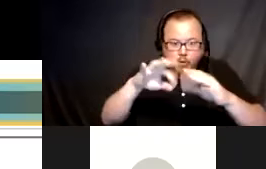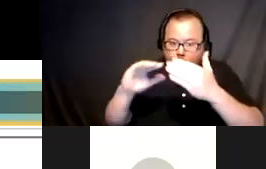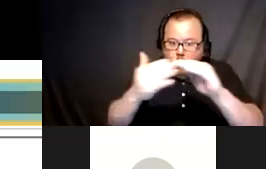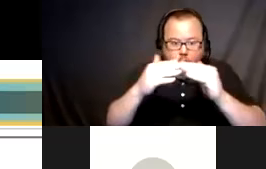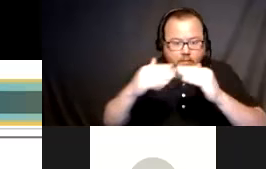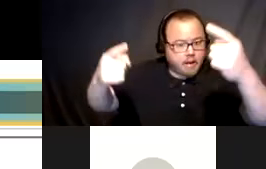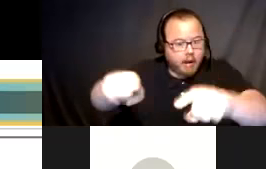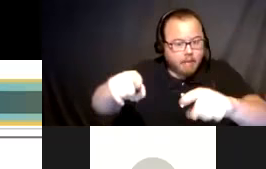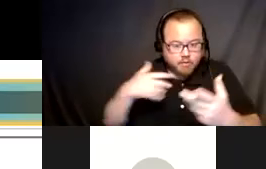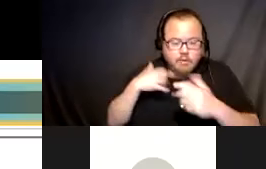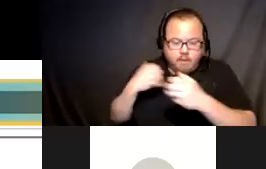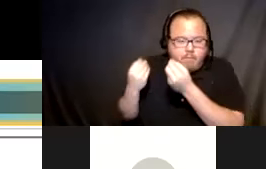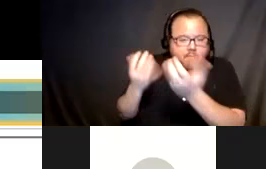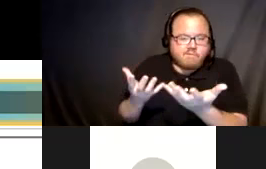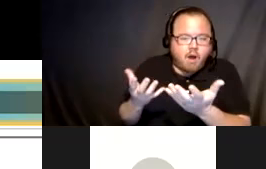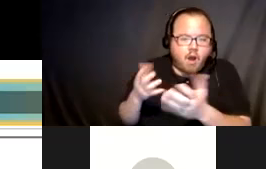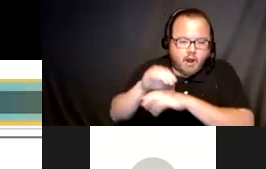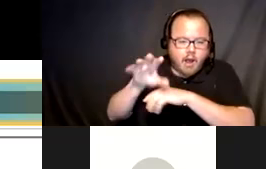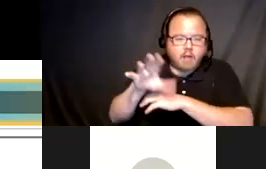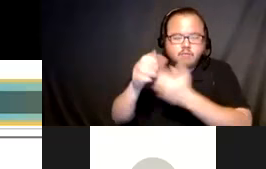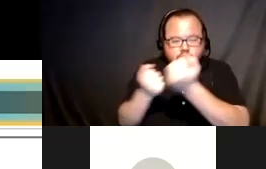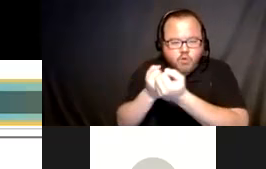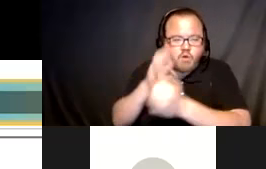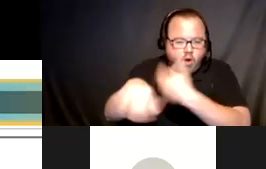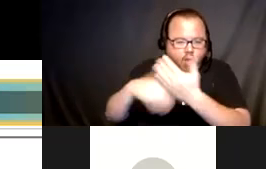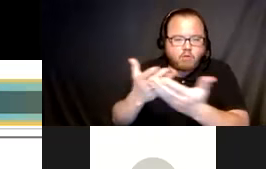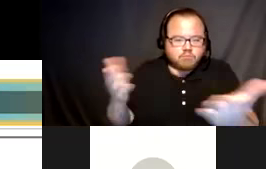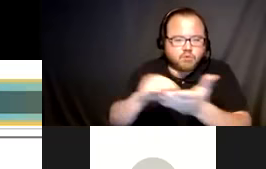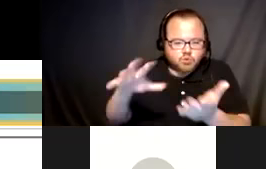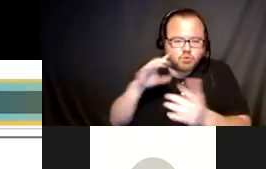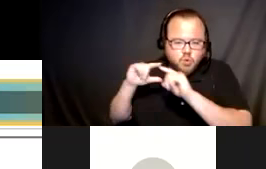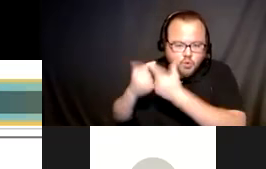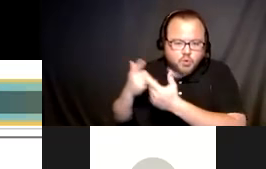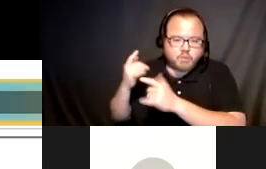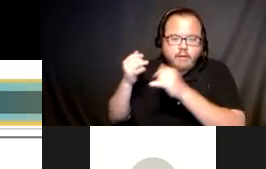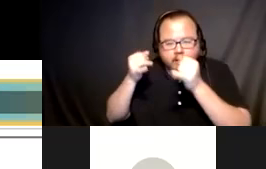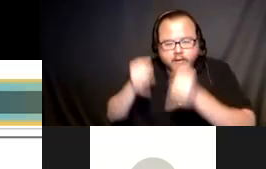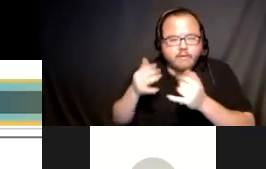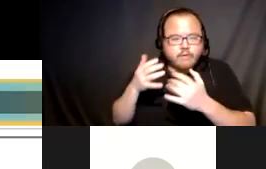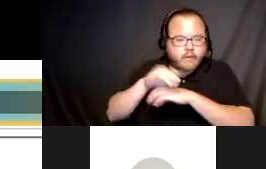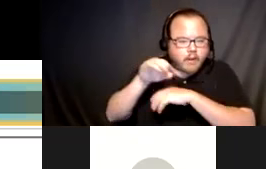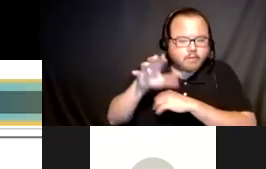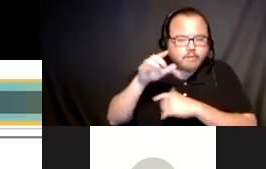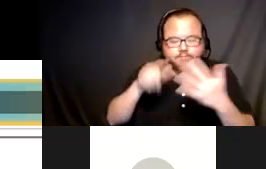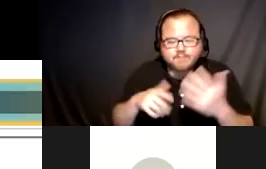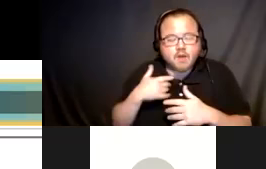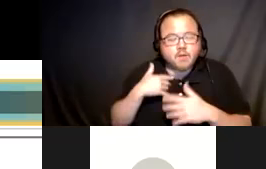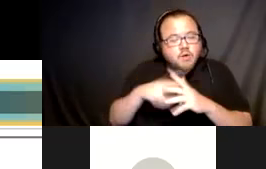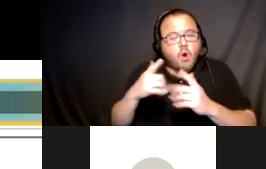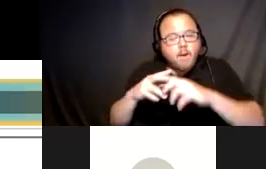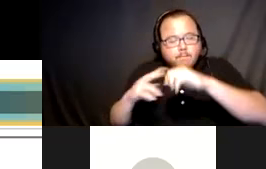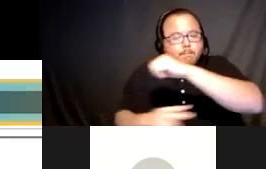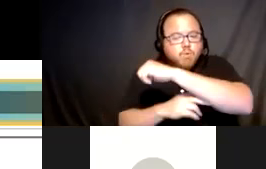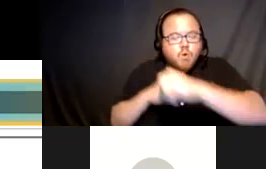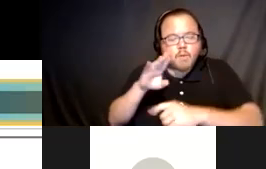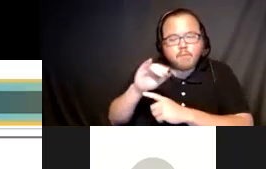We're able to provide counseling support to all of our students through groups and individual counseling. And then we also started Bridge Services